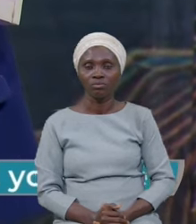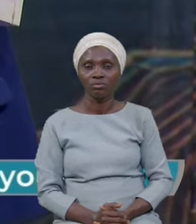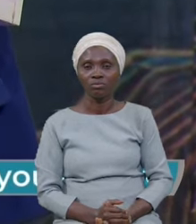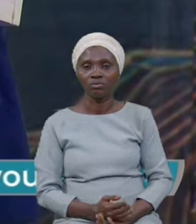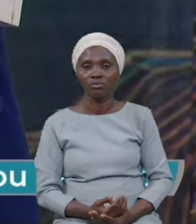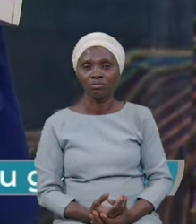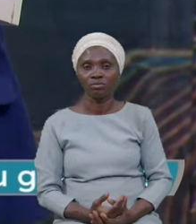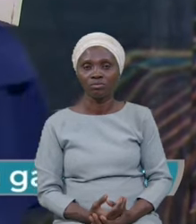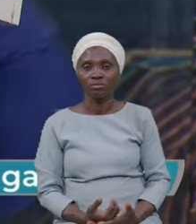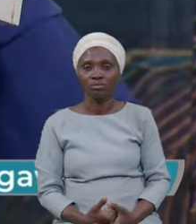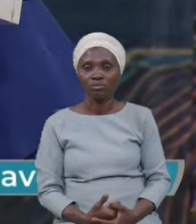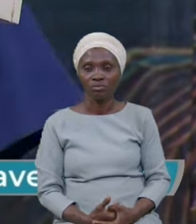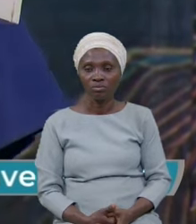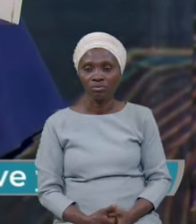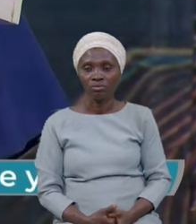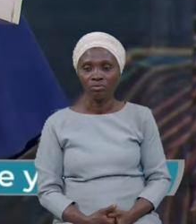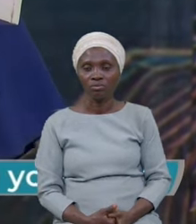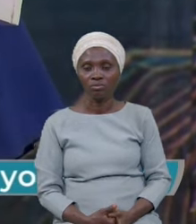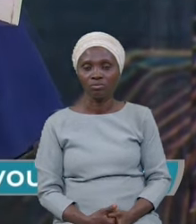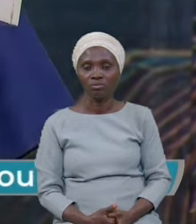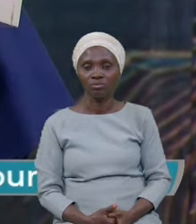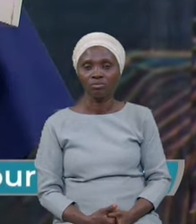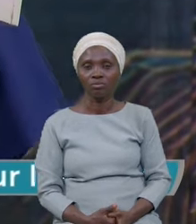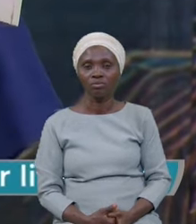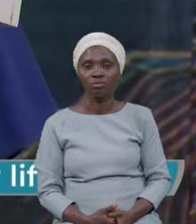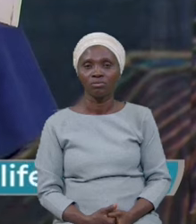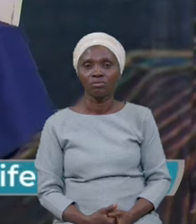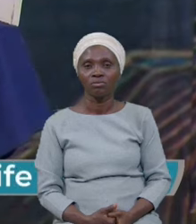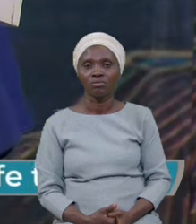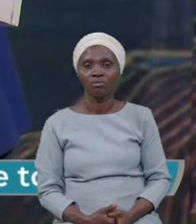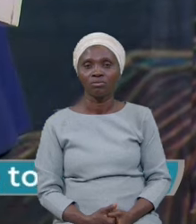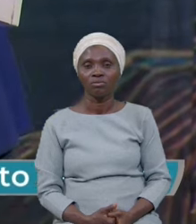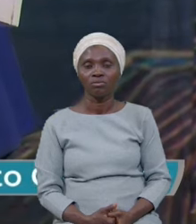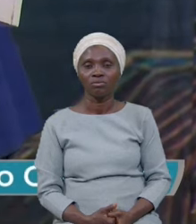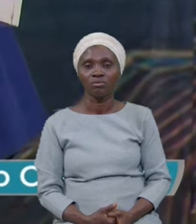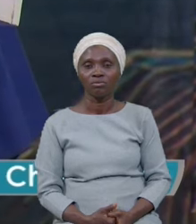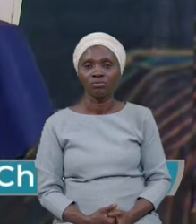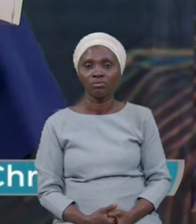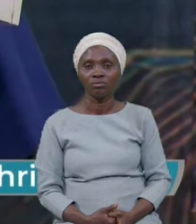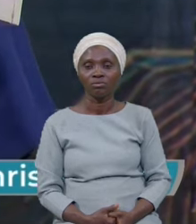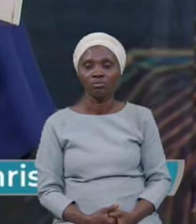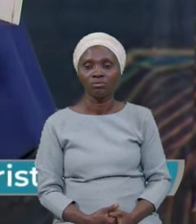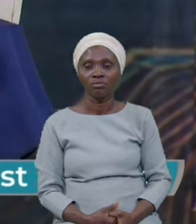At the language section, have they all been attended to?